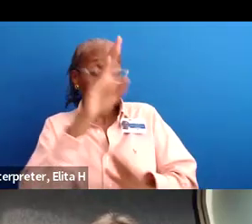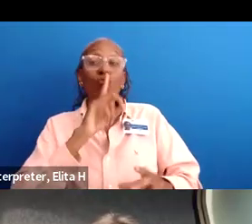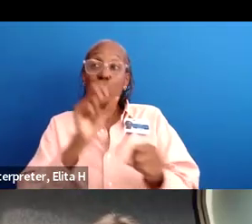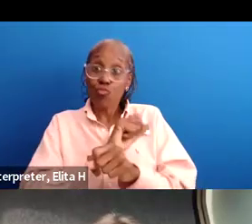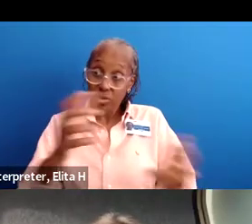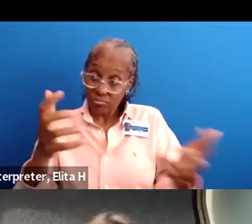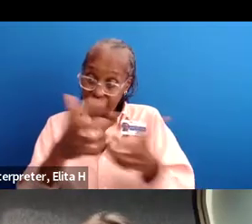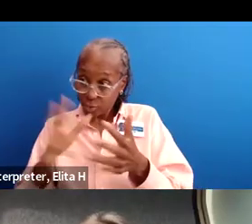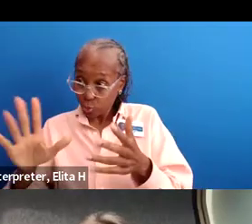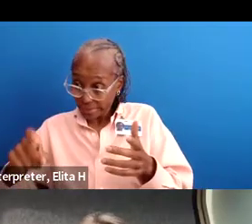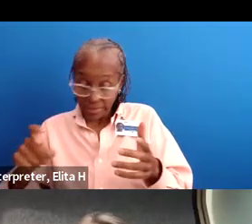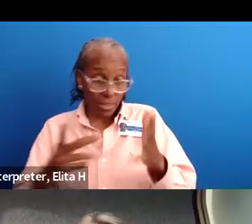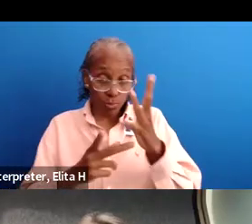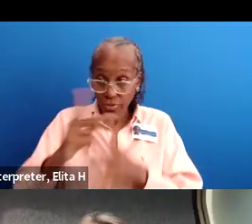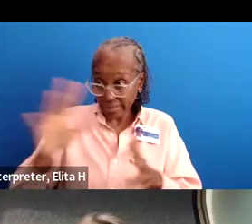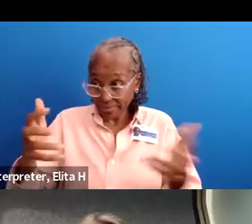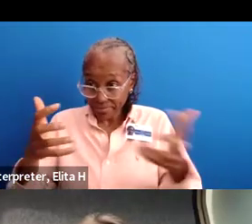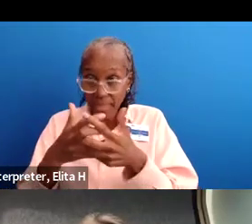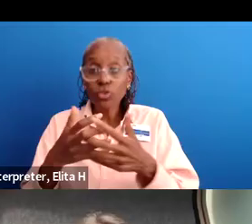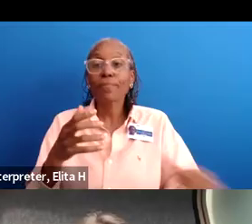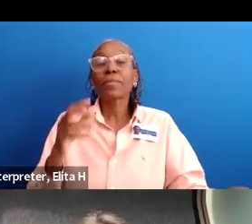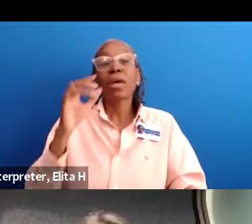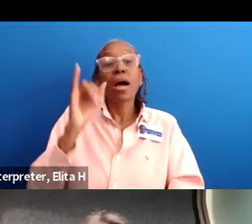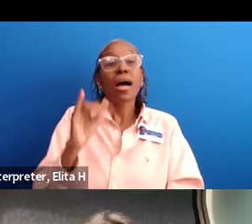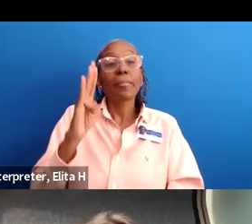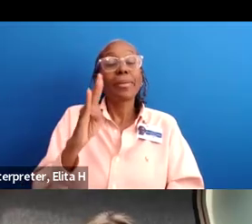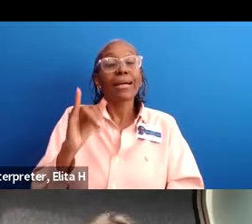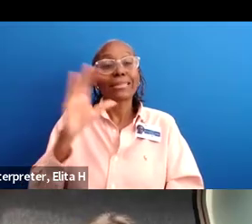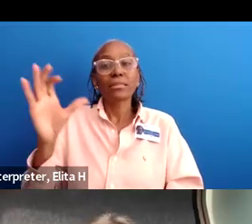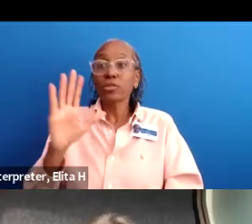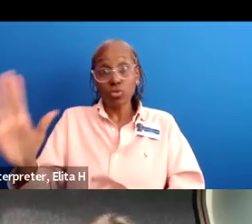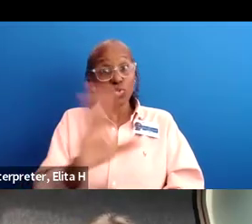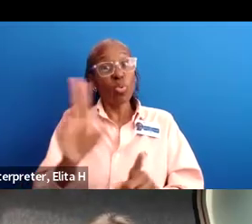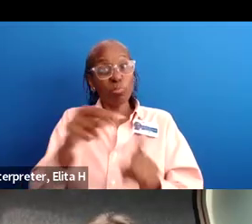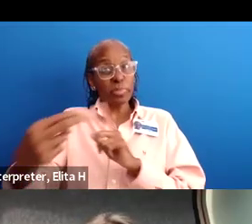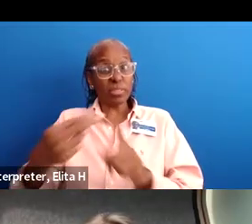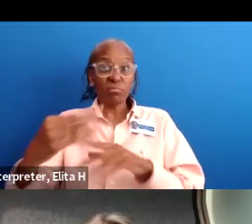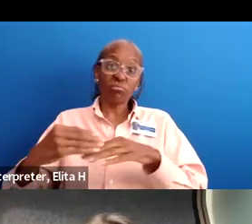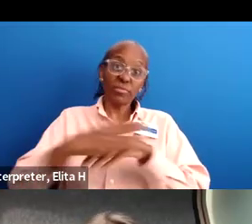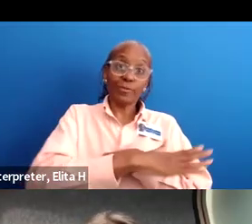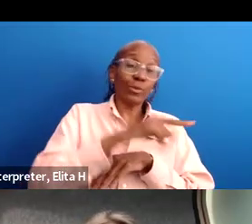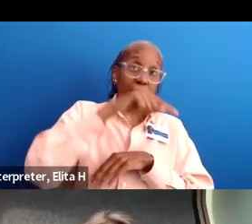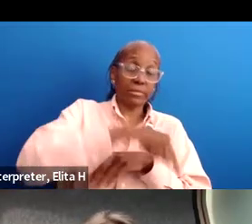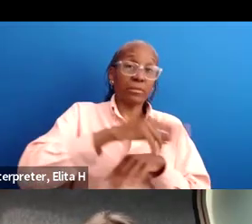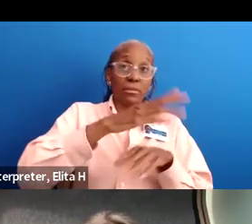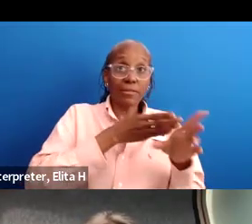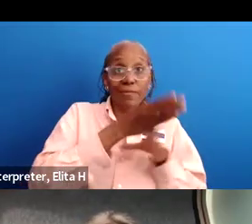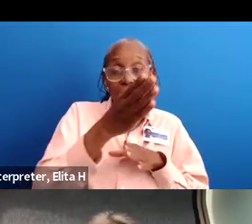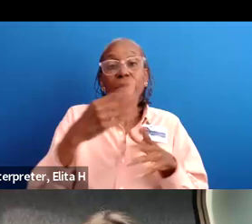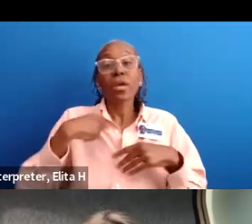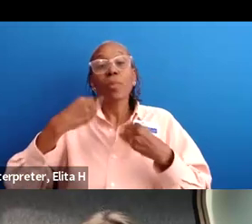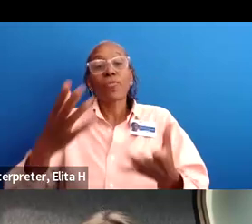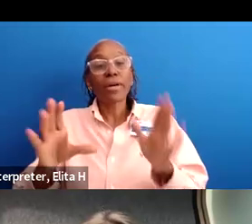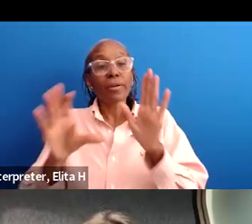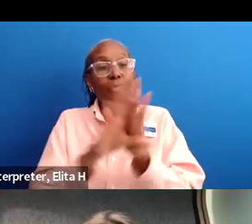and priorities. And the IBCICC provides a space for your perspectives to shape the IBCI field. And I provided